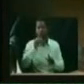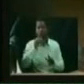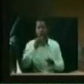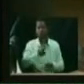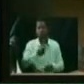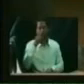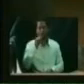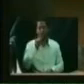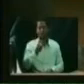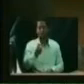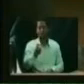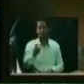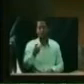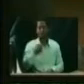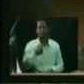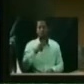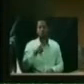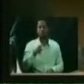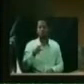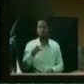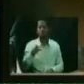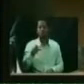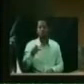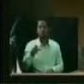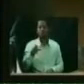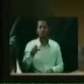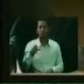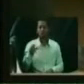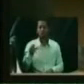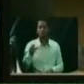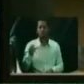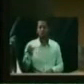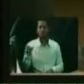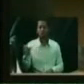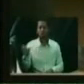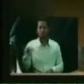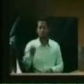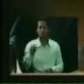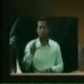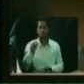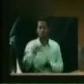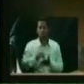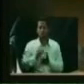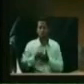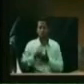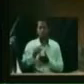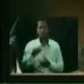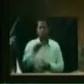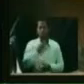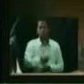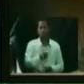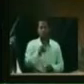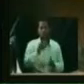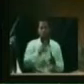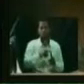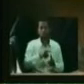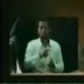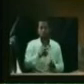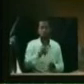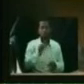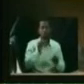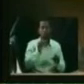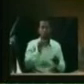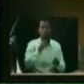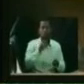point, $30,000 out of a potential teacher's assistant or potential, I don't know, across the street hire